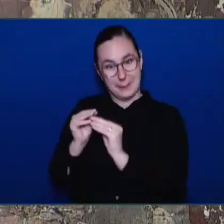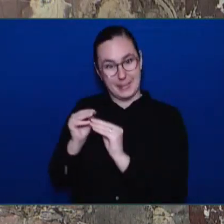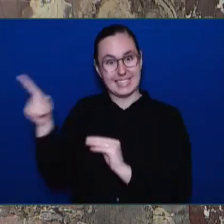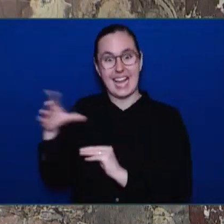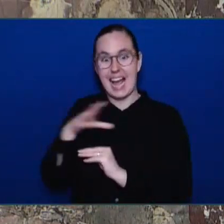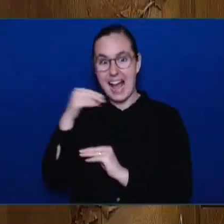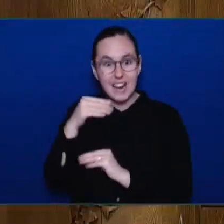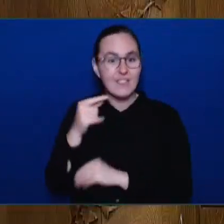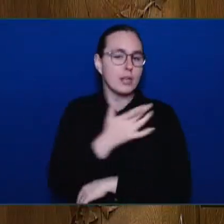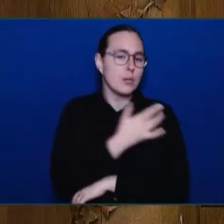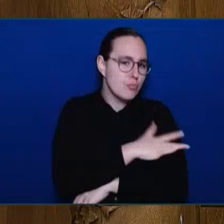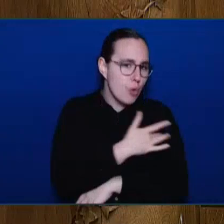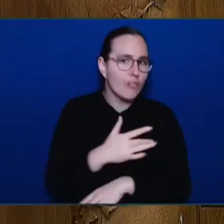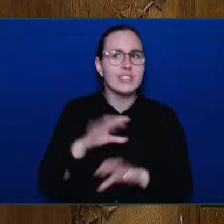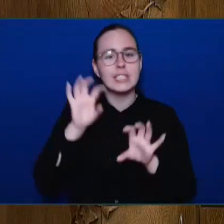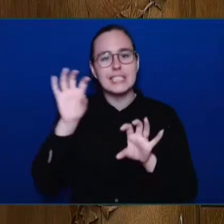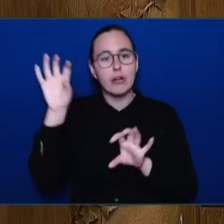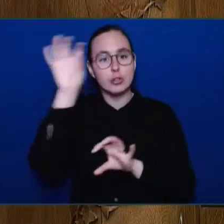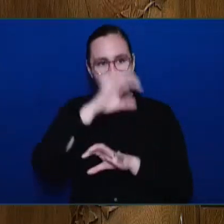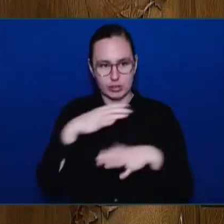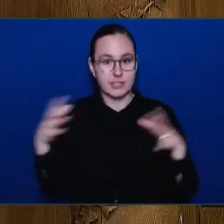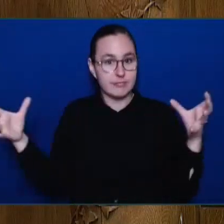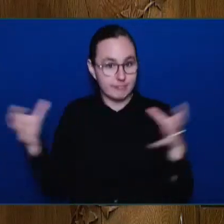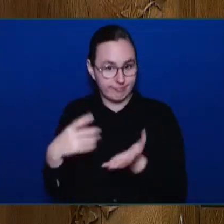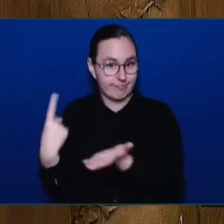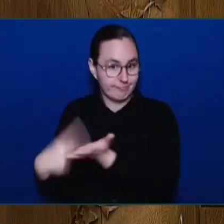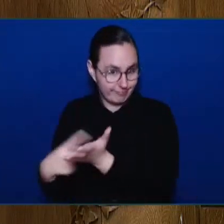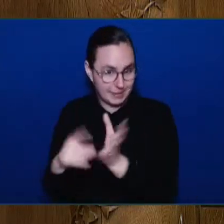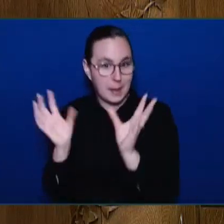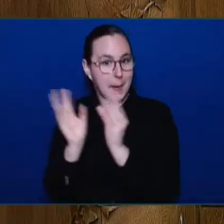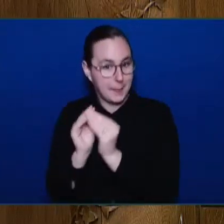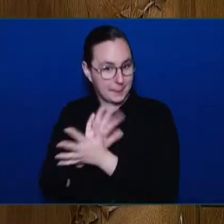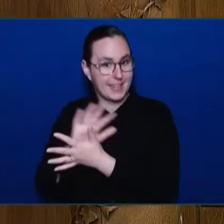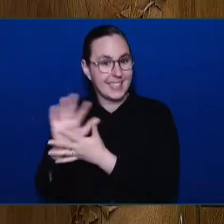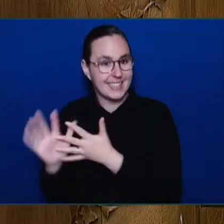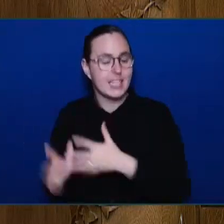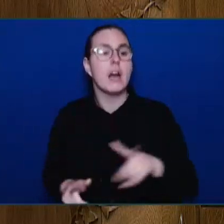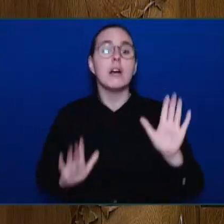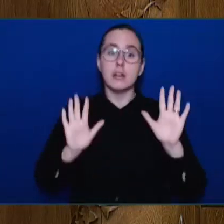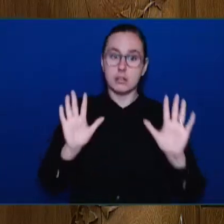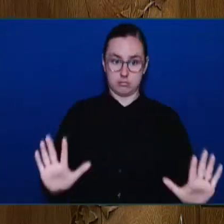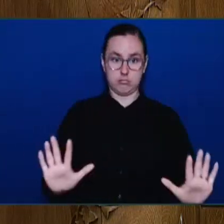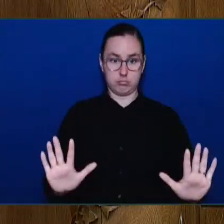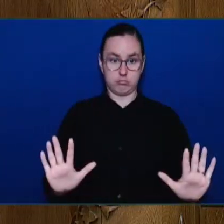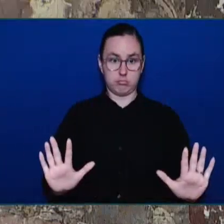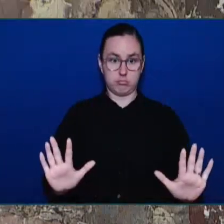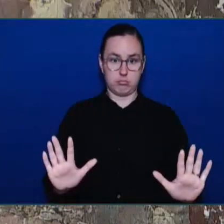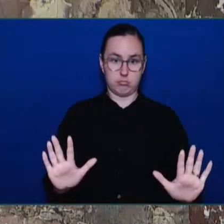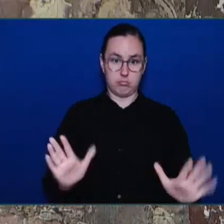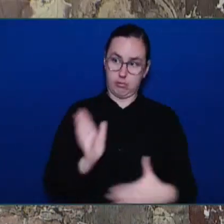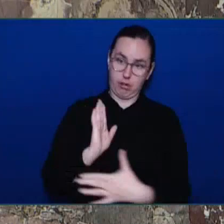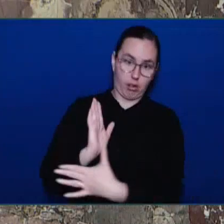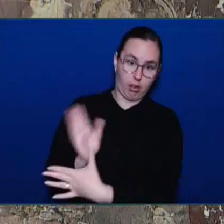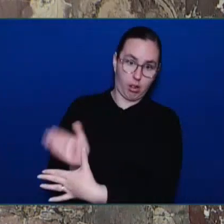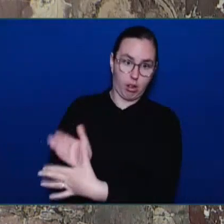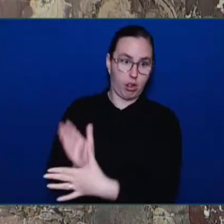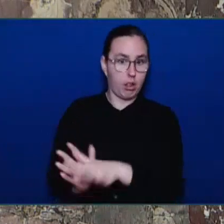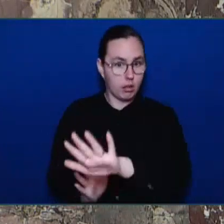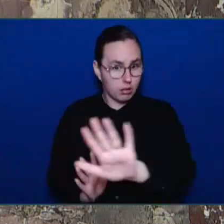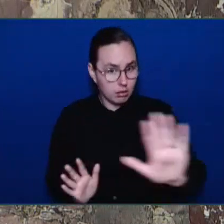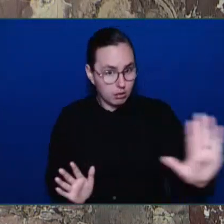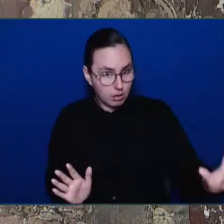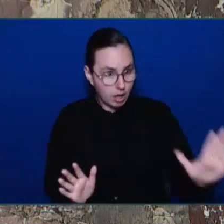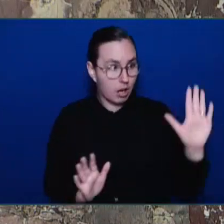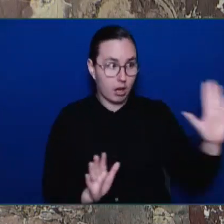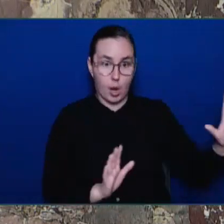we have heard the opposition already, please. Please. Pushing the federal government to make those changes. In